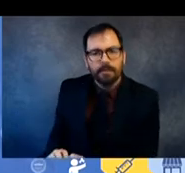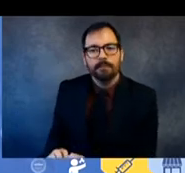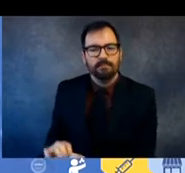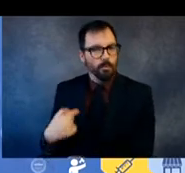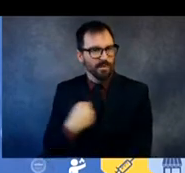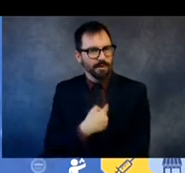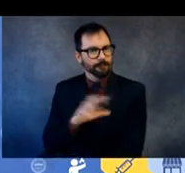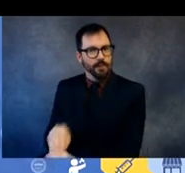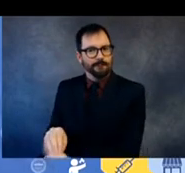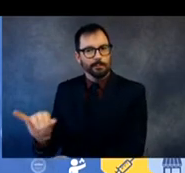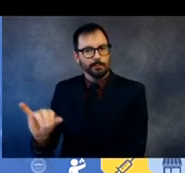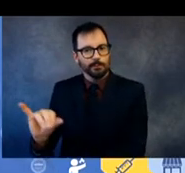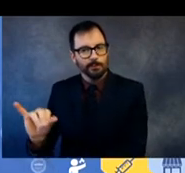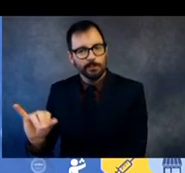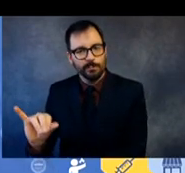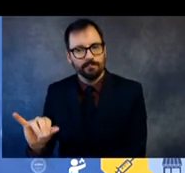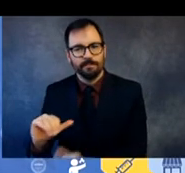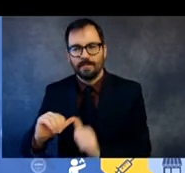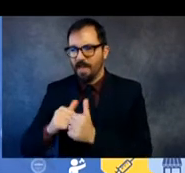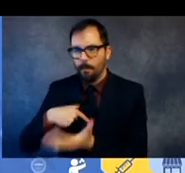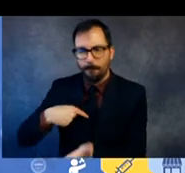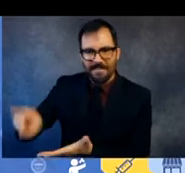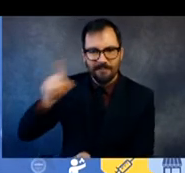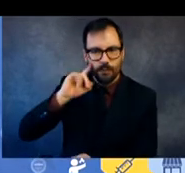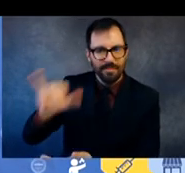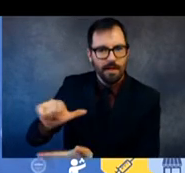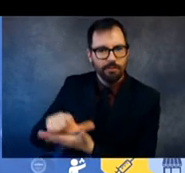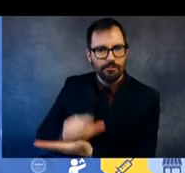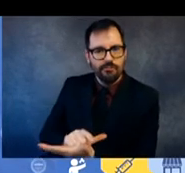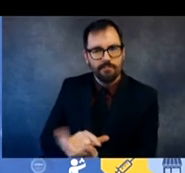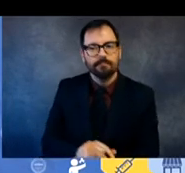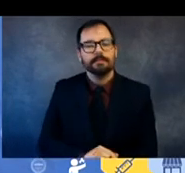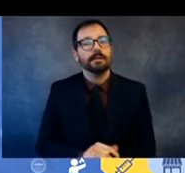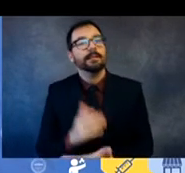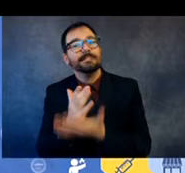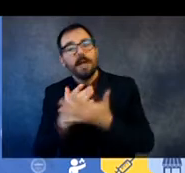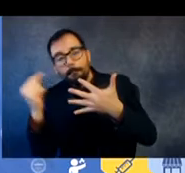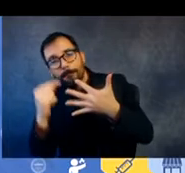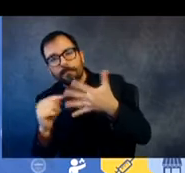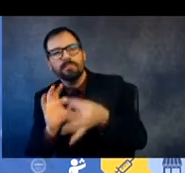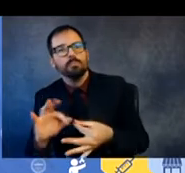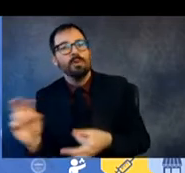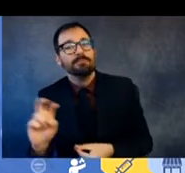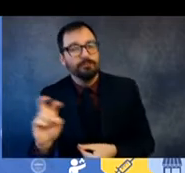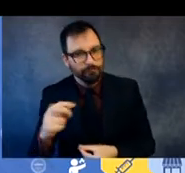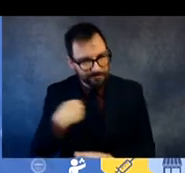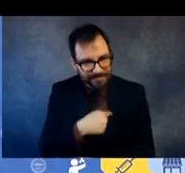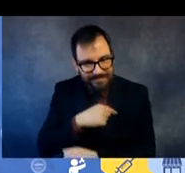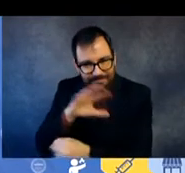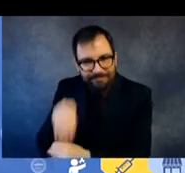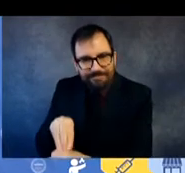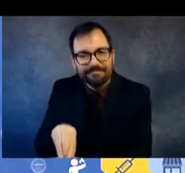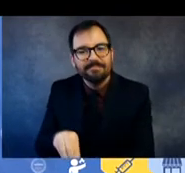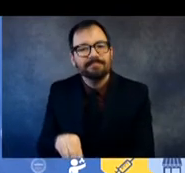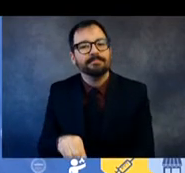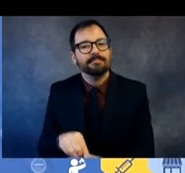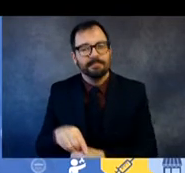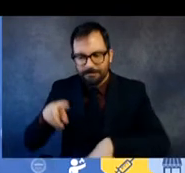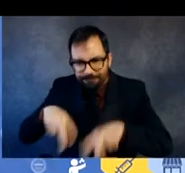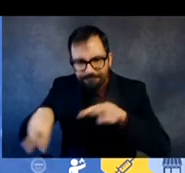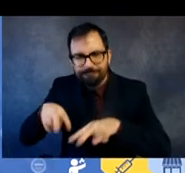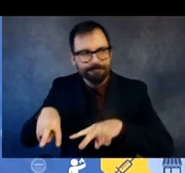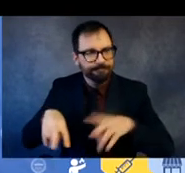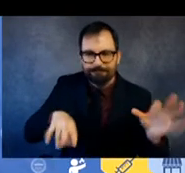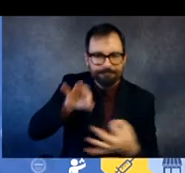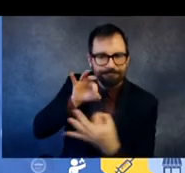pieces in this, so it went to, I sit on the transportation committee as well, so we were able to review that and have impact. And we